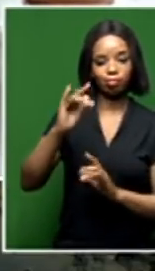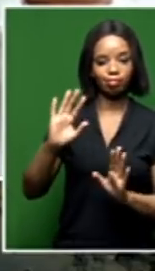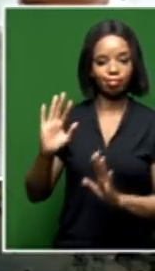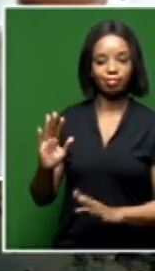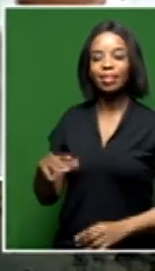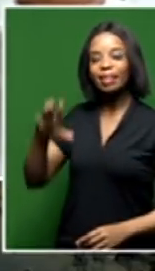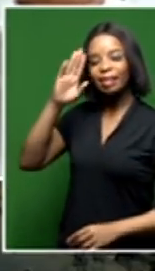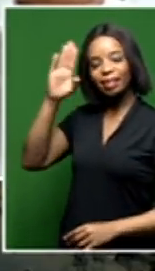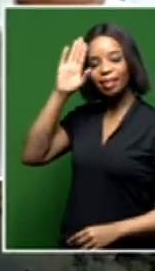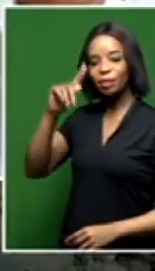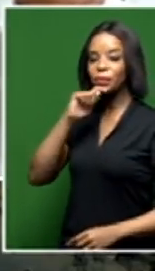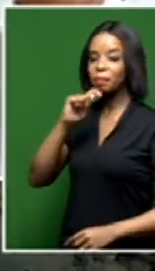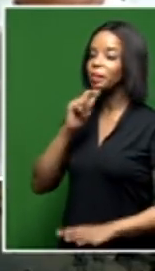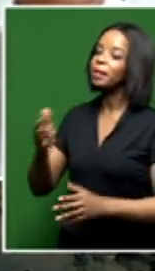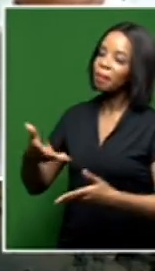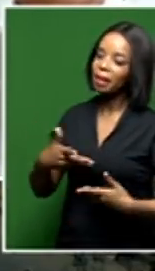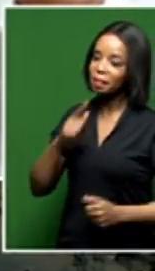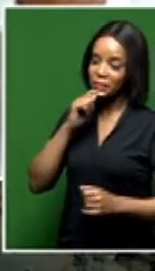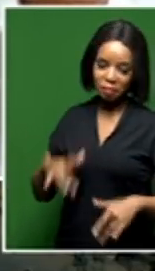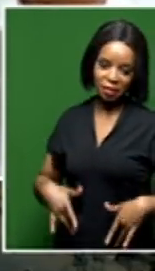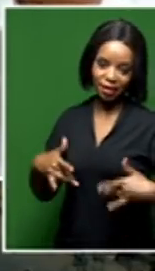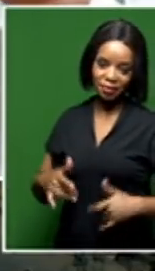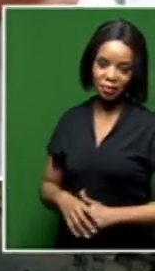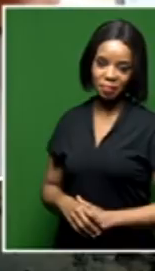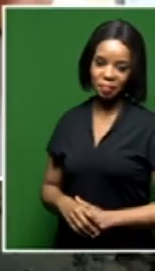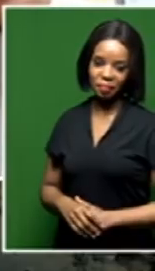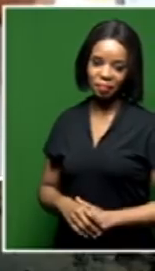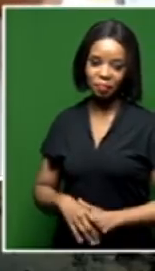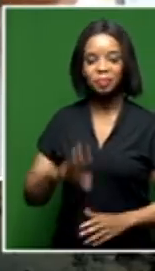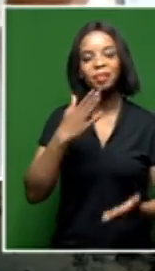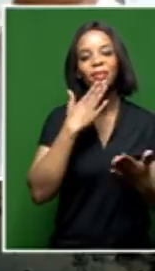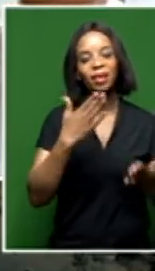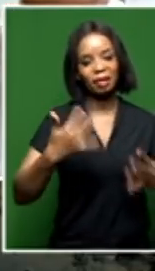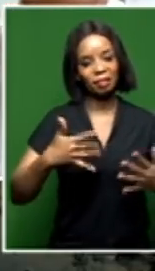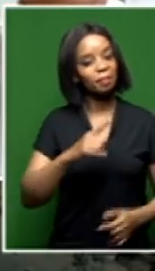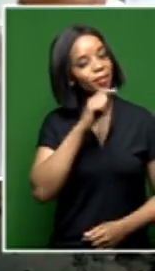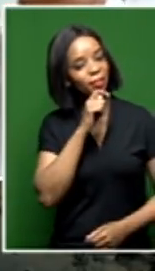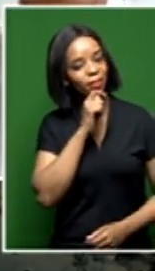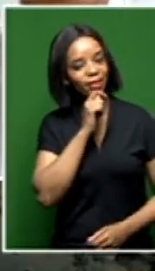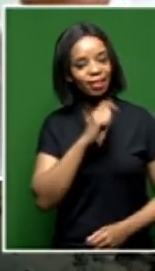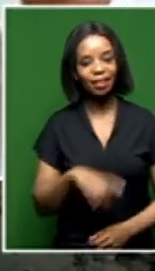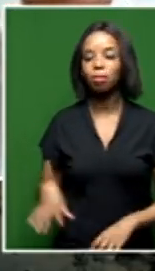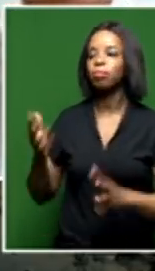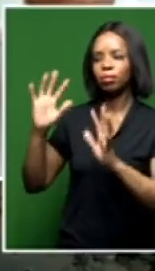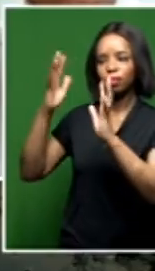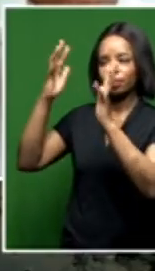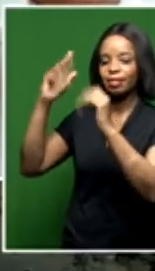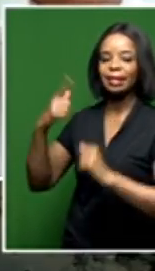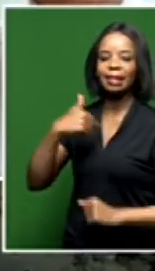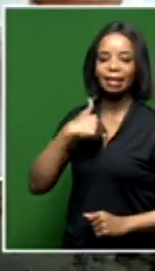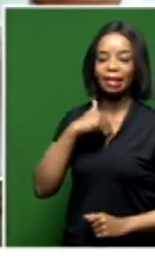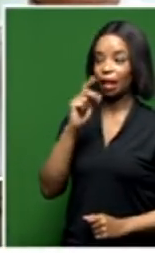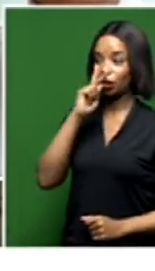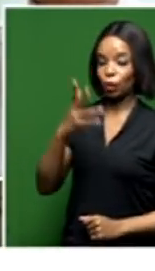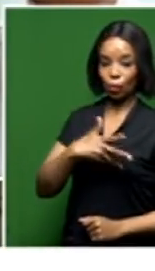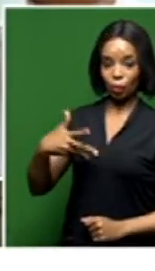good morning and welcome to Morning Live. Thank you very much. Good morning. Oh, congratulations, guys. I actually just saw your